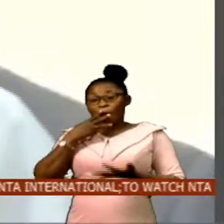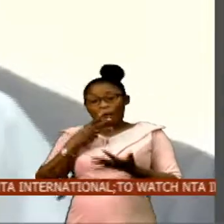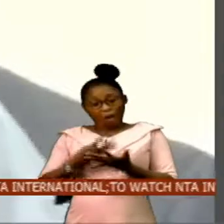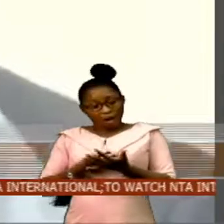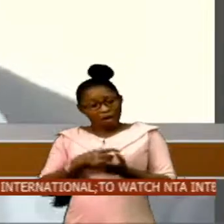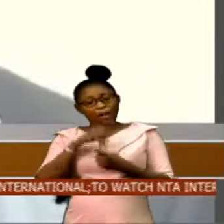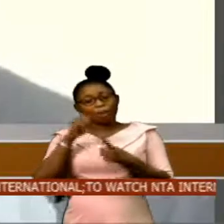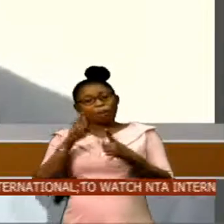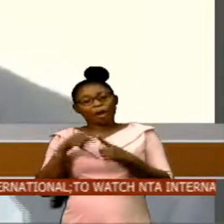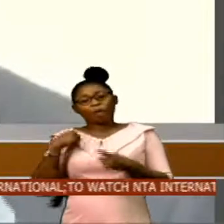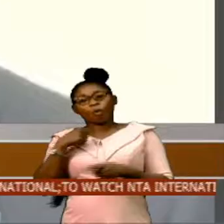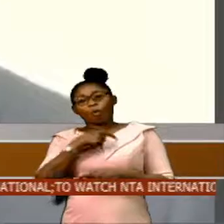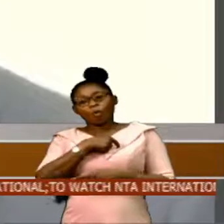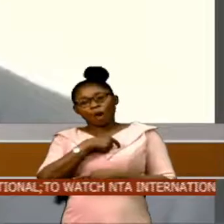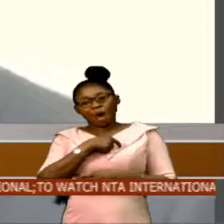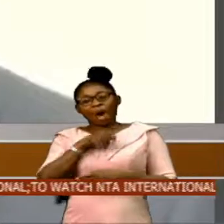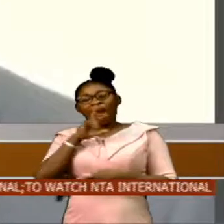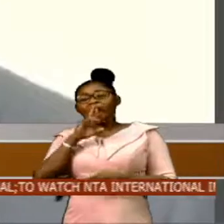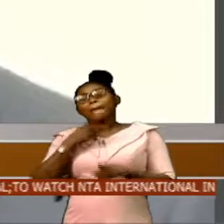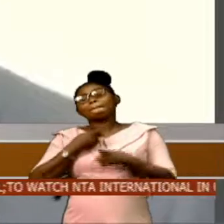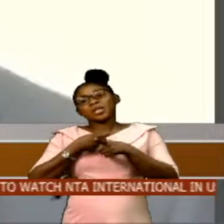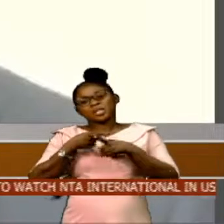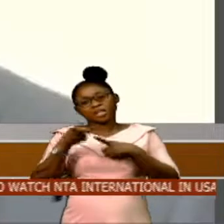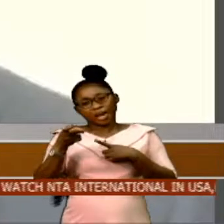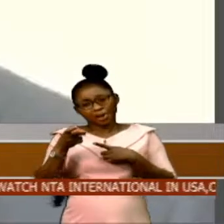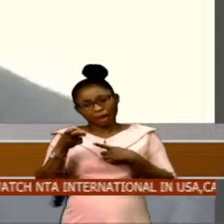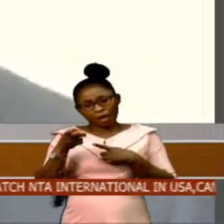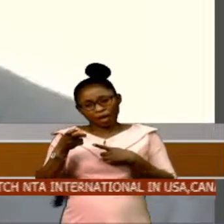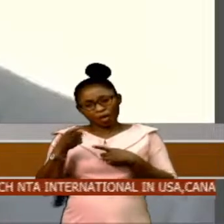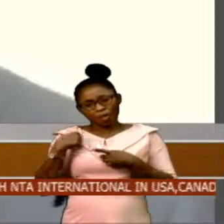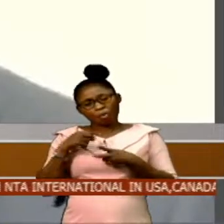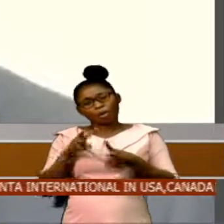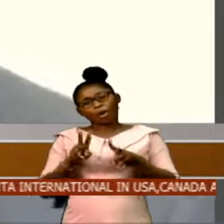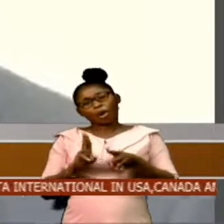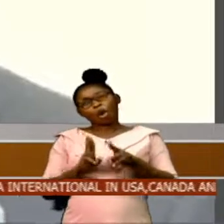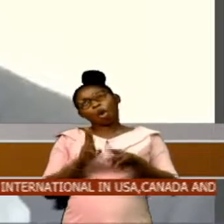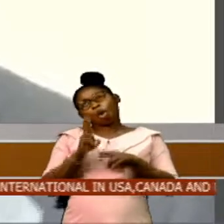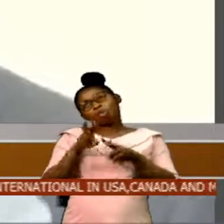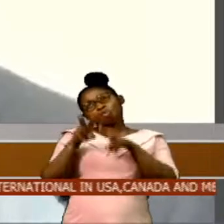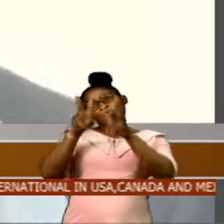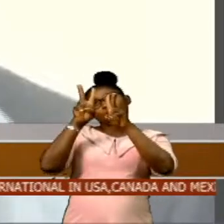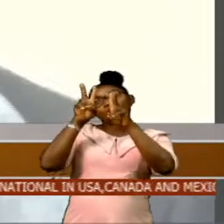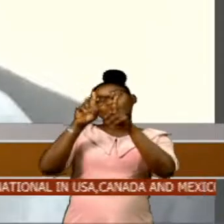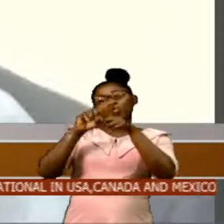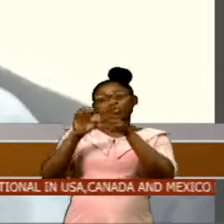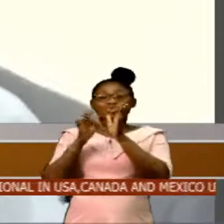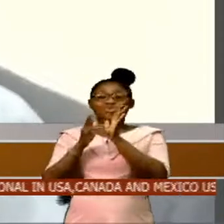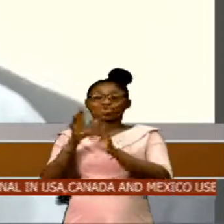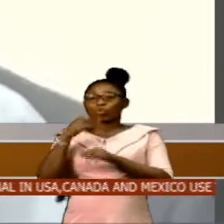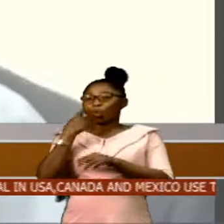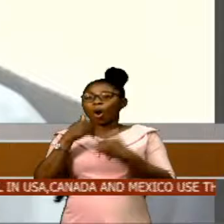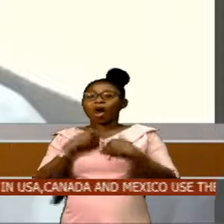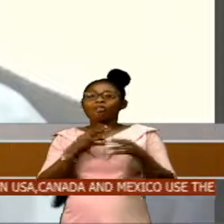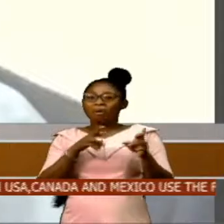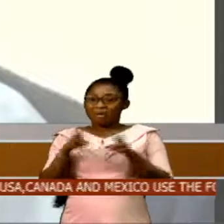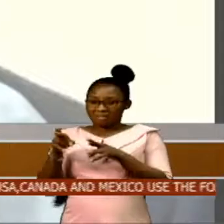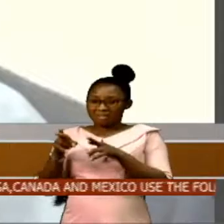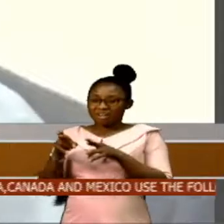Well, when we are persecuted, we look on Jesus, who had